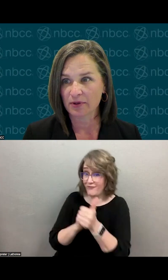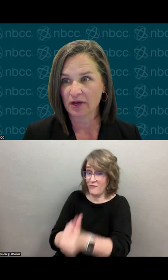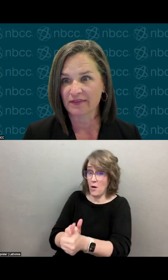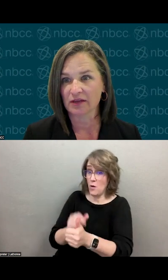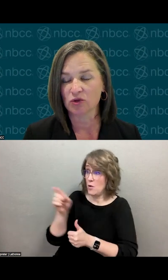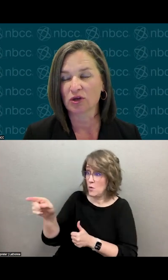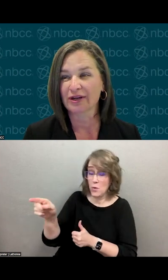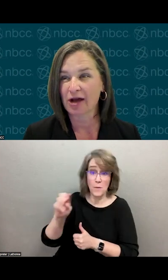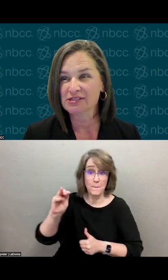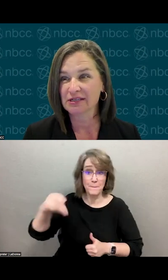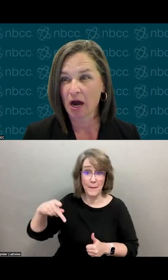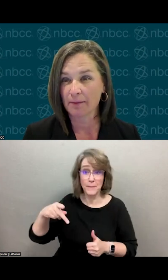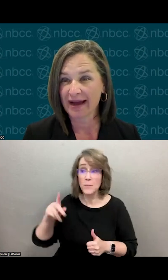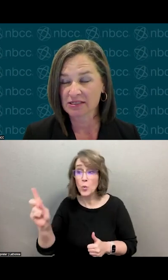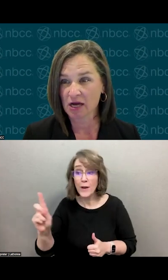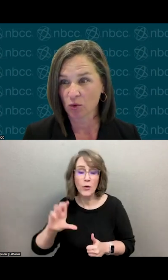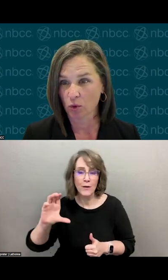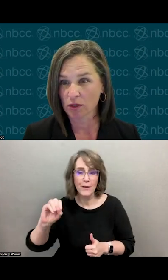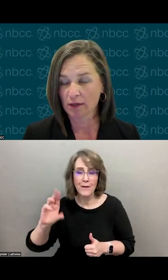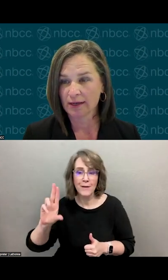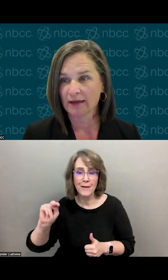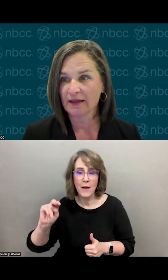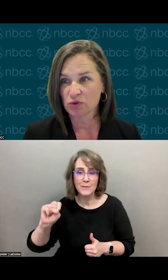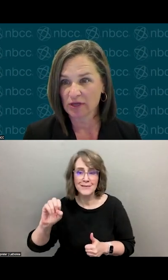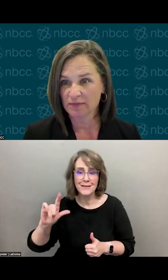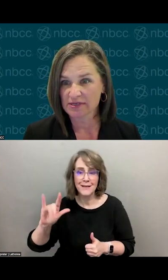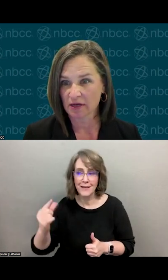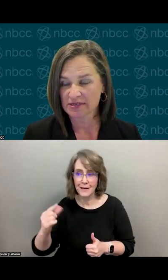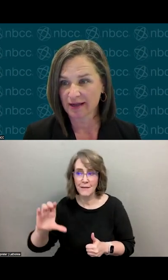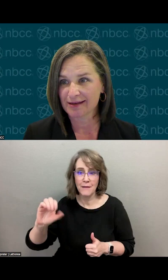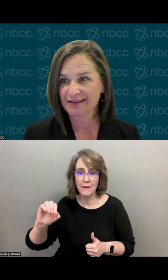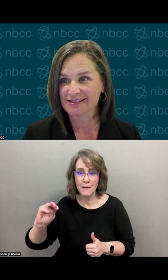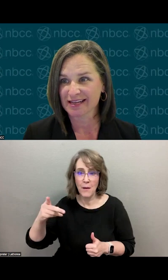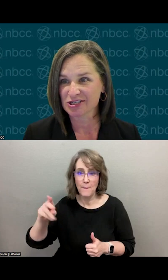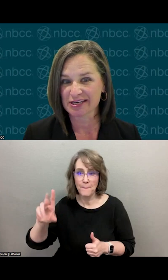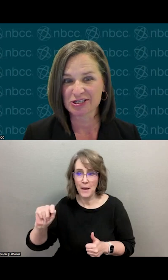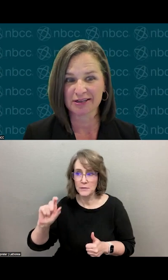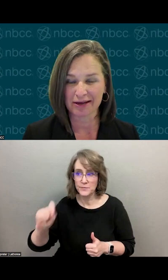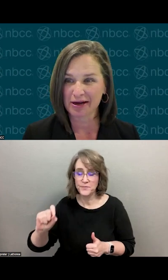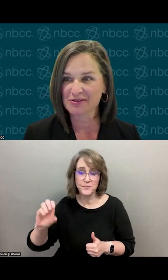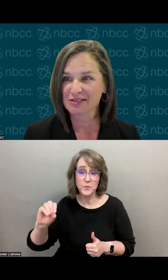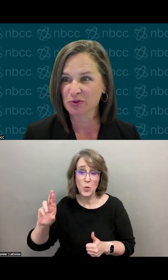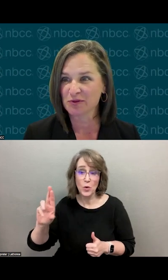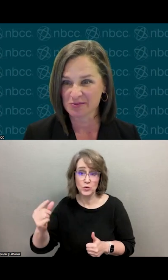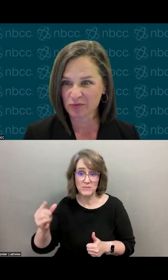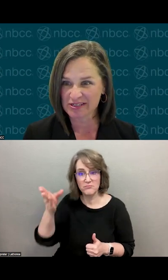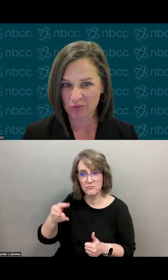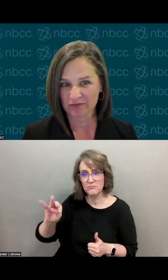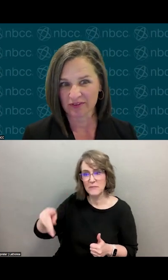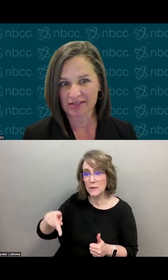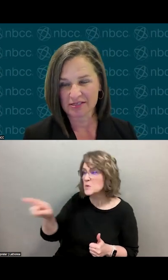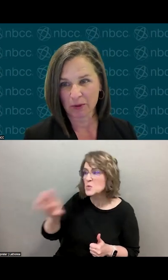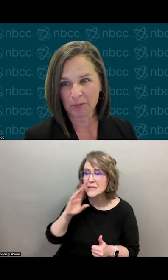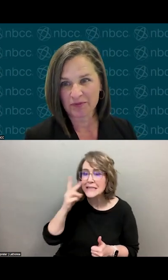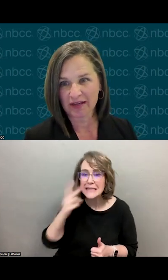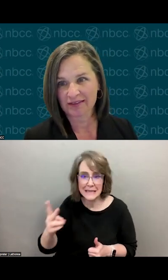map, you can go to counselingcompact.org, and they do keep this up to date because legislation obviously is moving